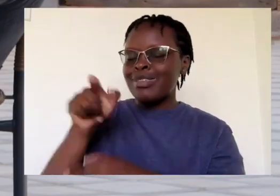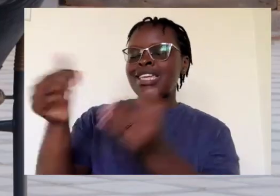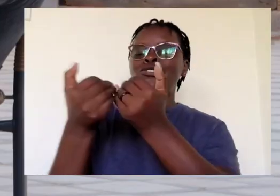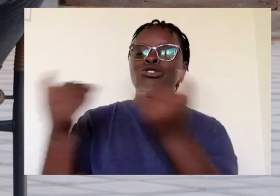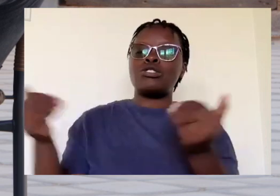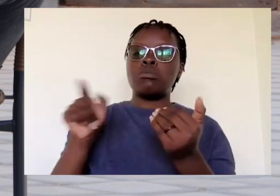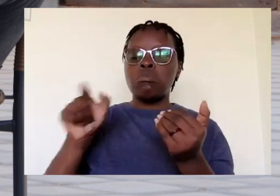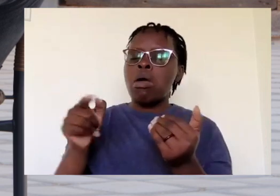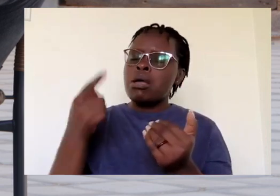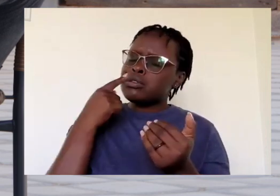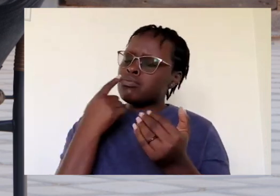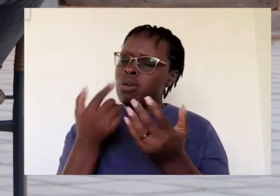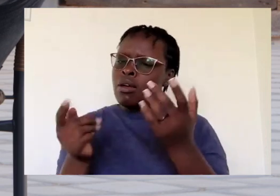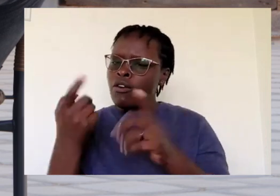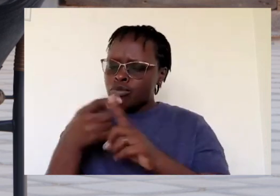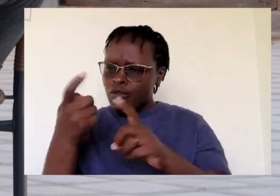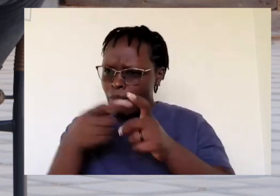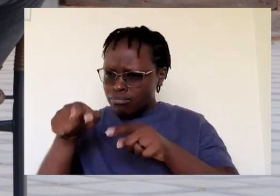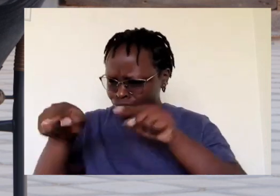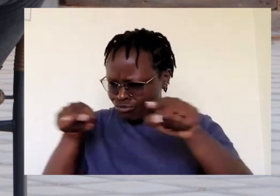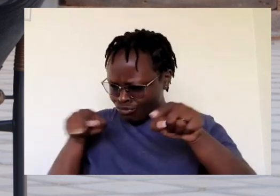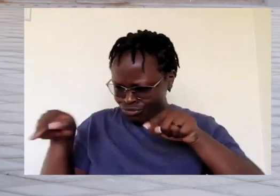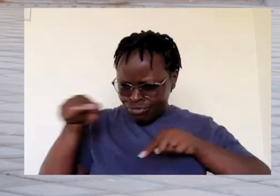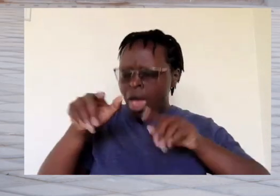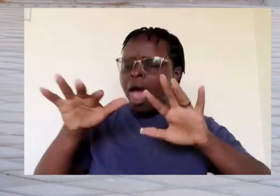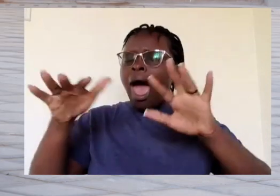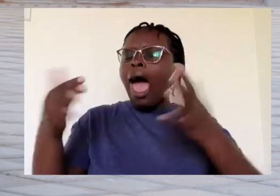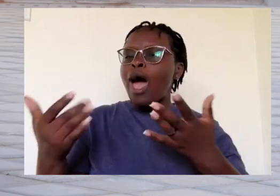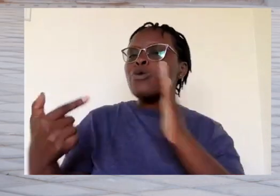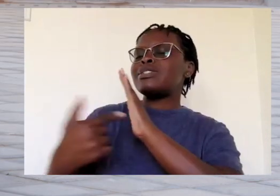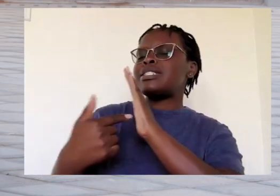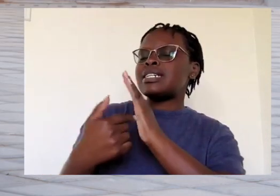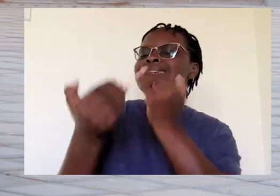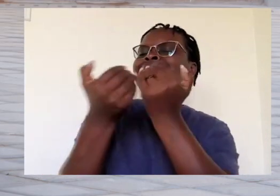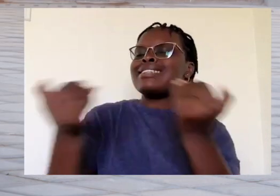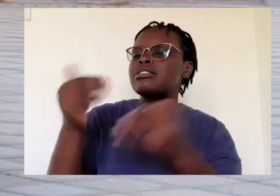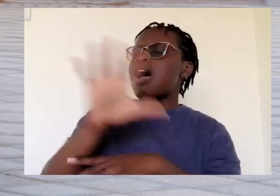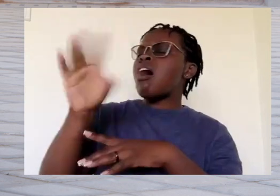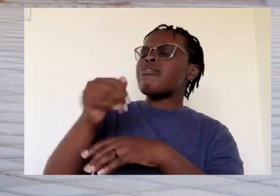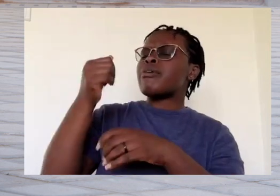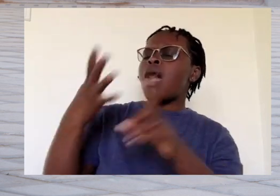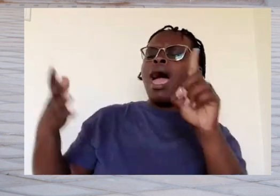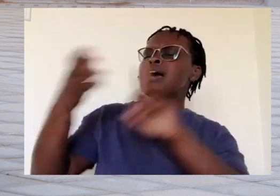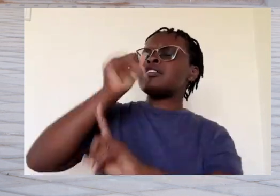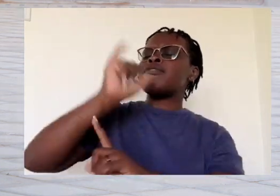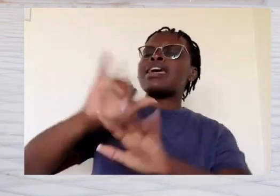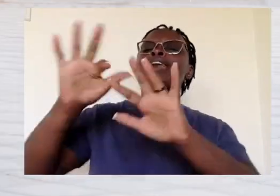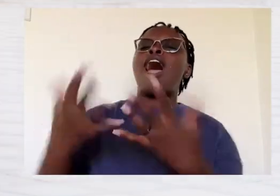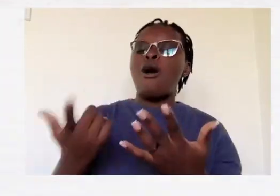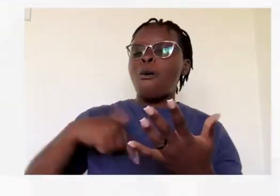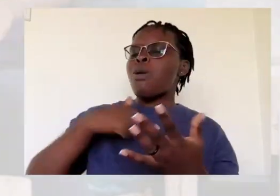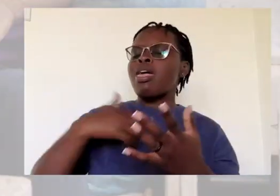about a number of collaborators who assembled it from this particular kit. So how did EdTech East Africa do it, and what lessons can we learn from